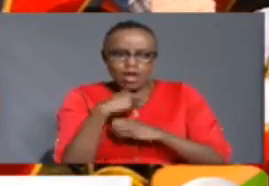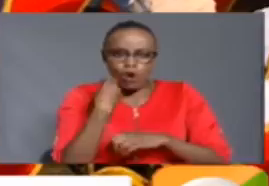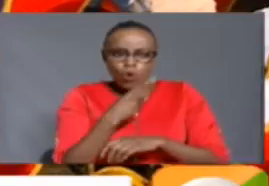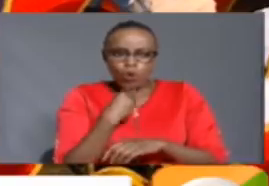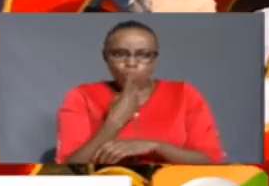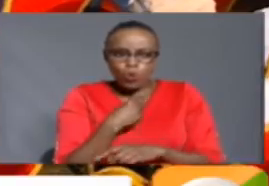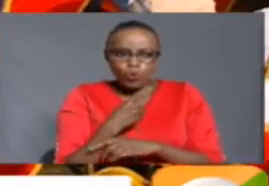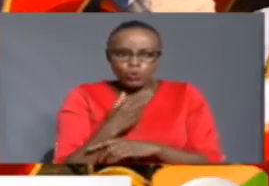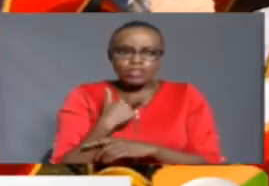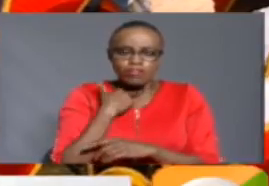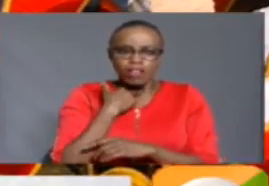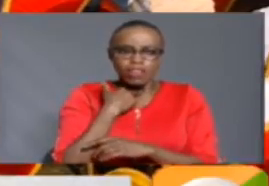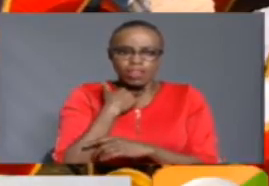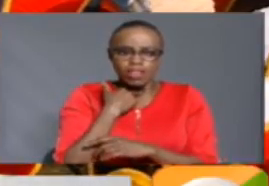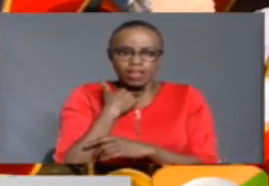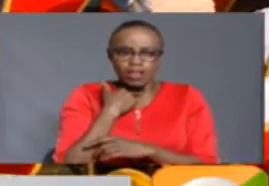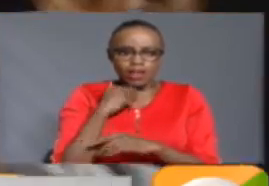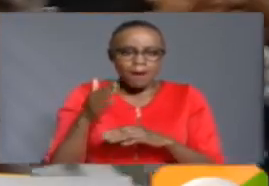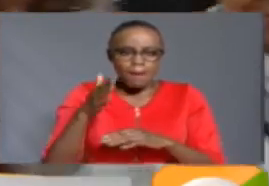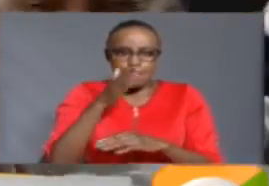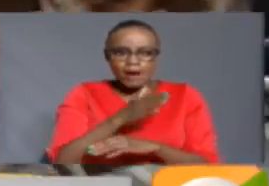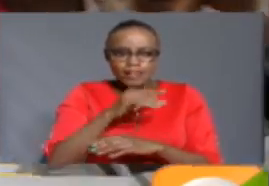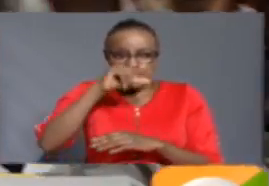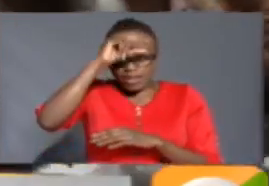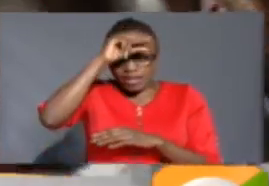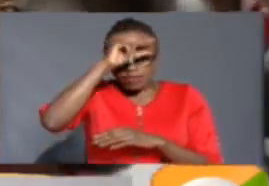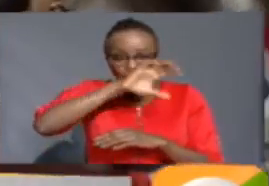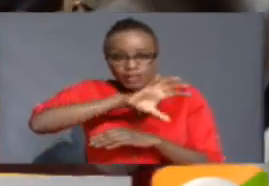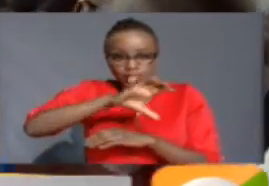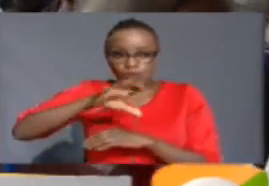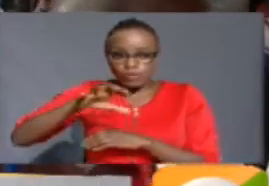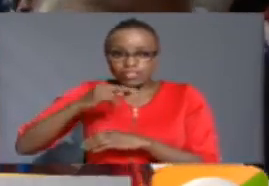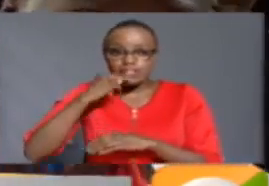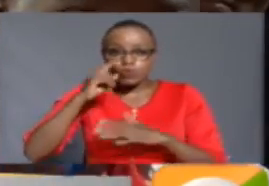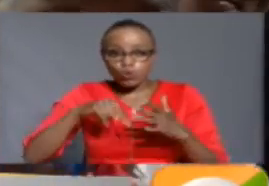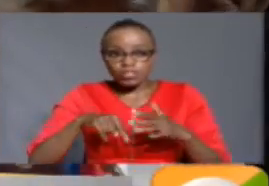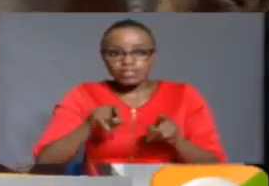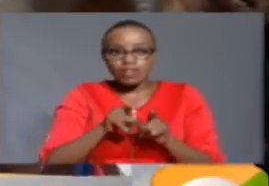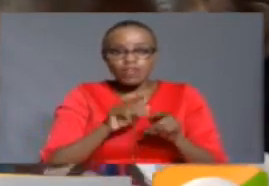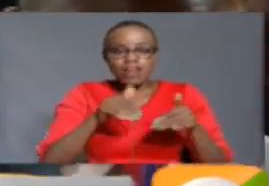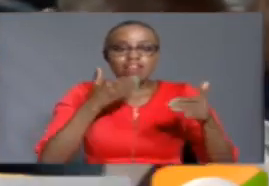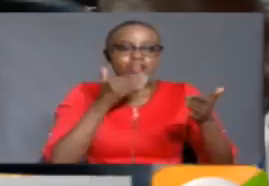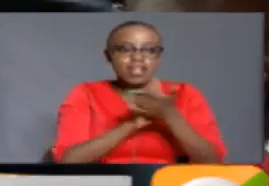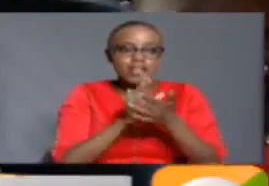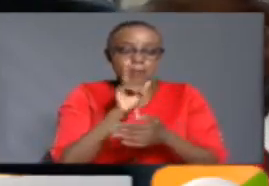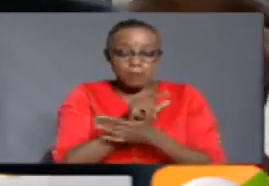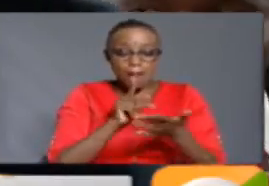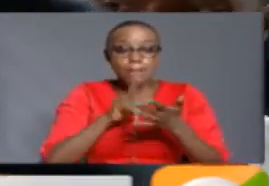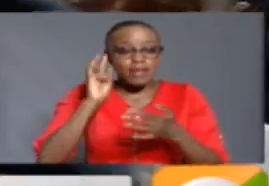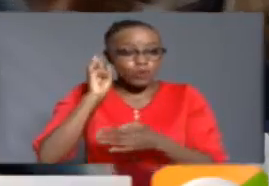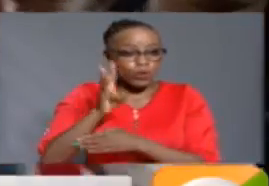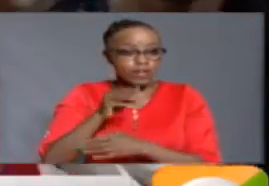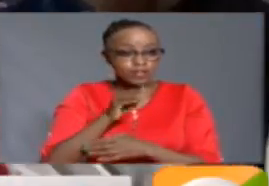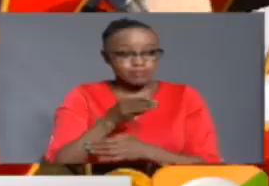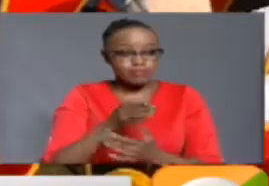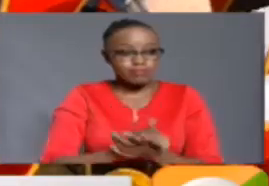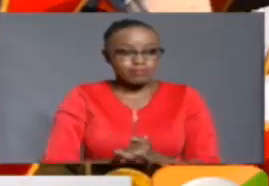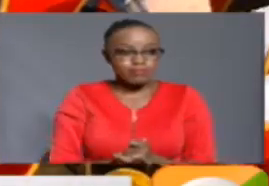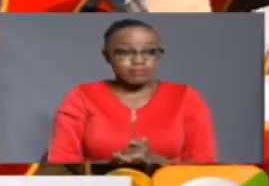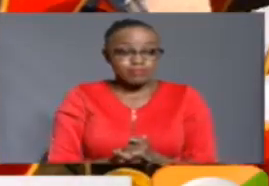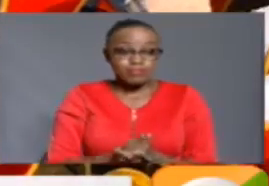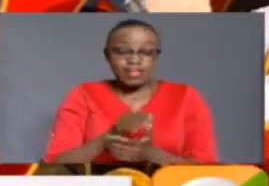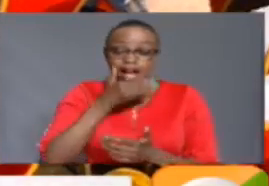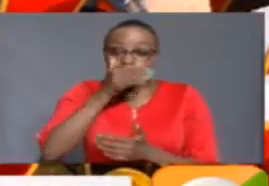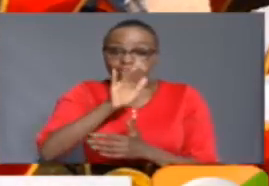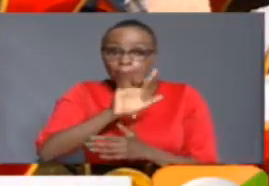anamhadamu Kenya hapa. Upande wa serikali ya county inasema imetoa barua na kusema kuwa italipa. Boni, jibu